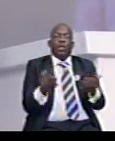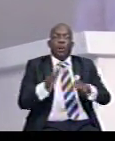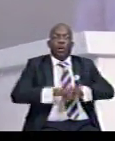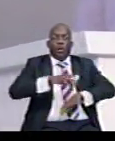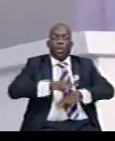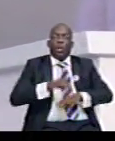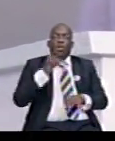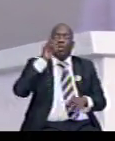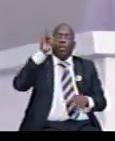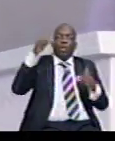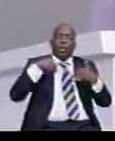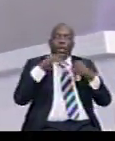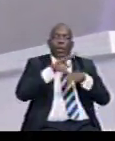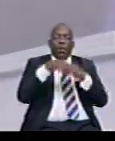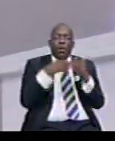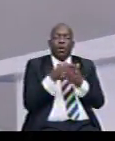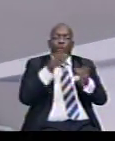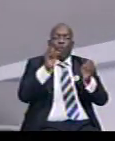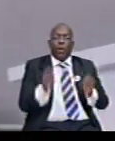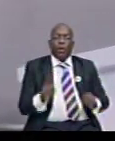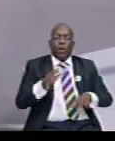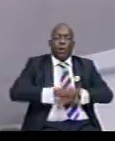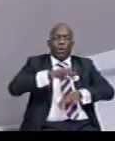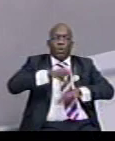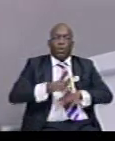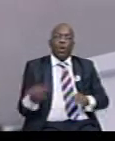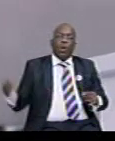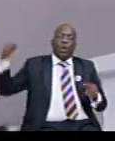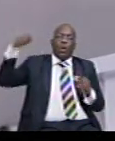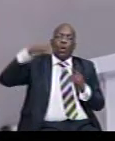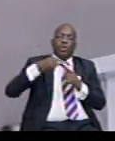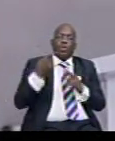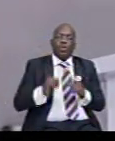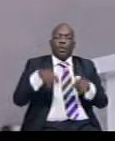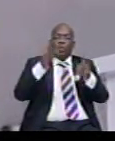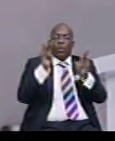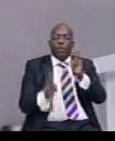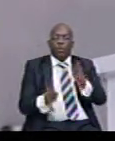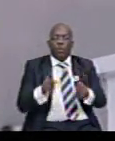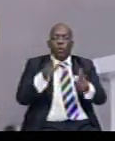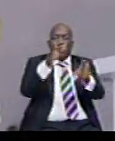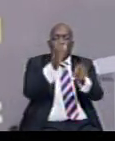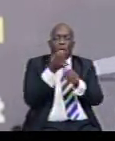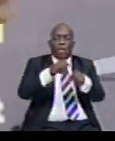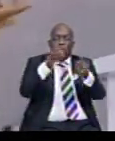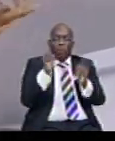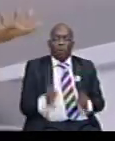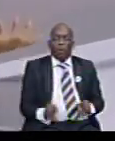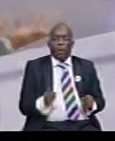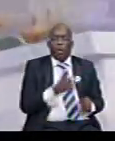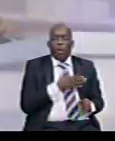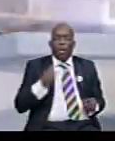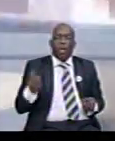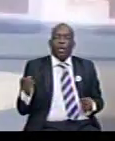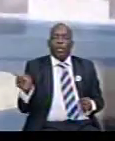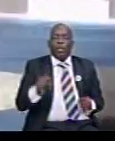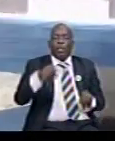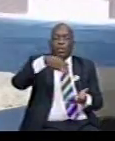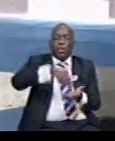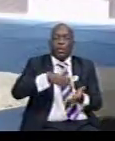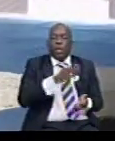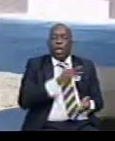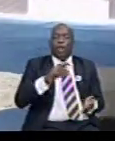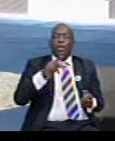on earth. Until the people receive the power and they stand up. And then